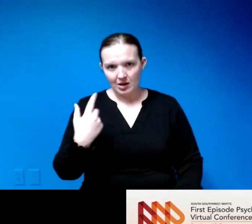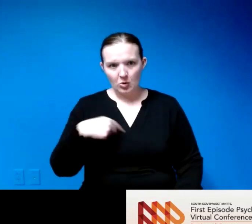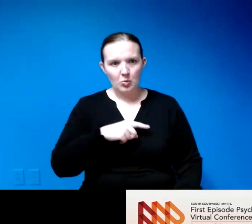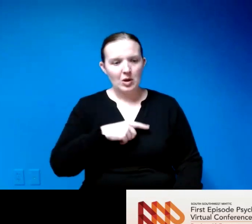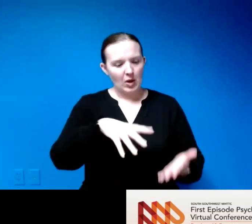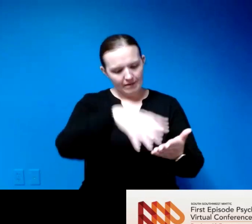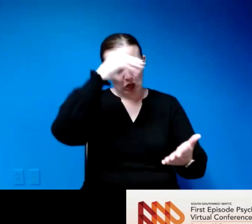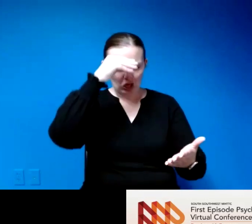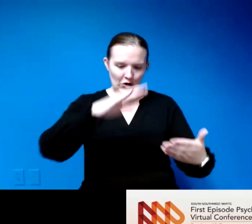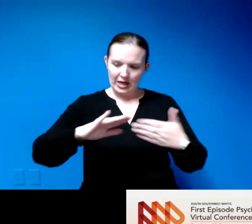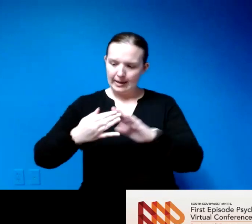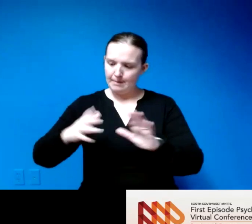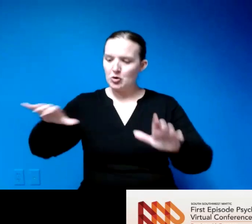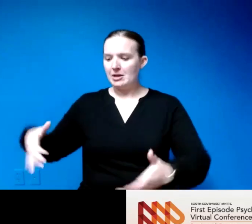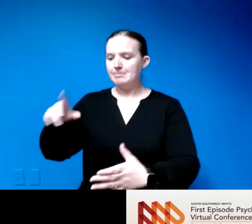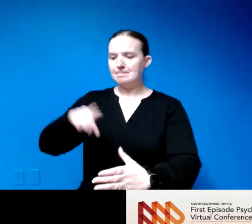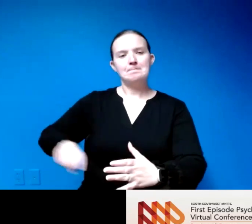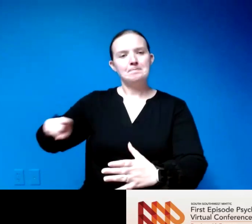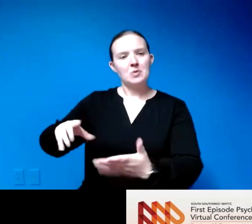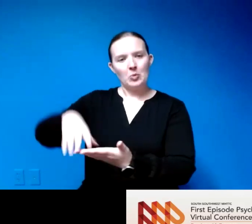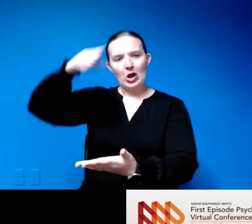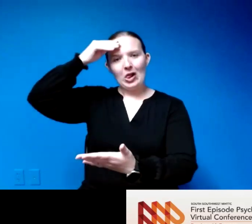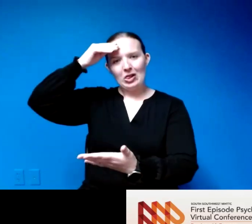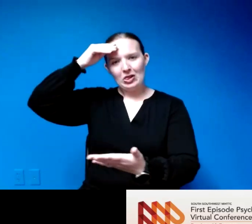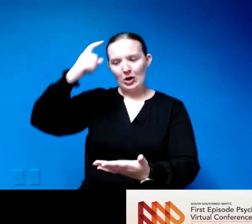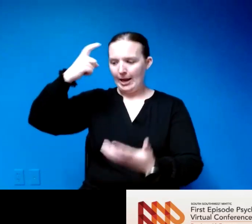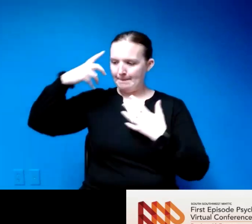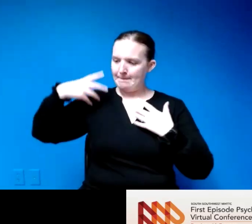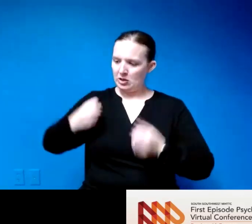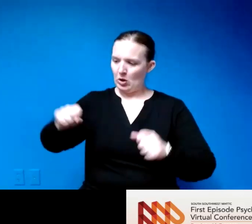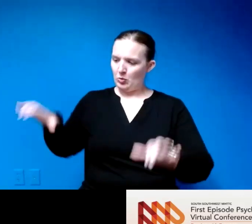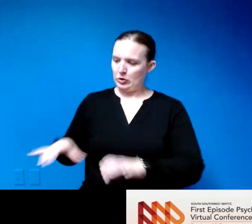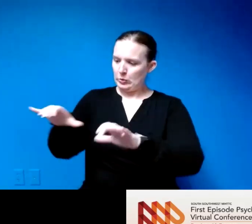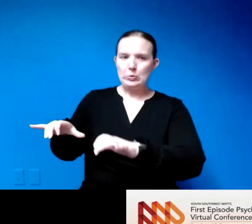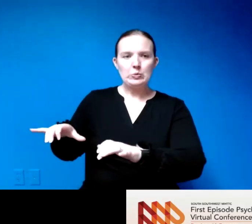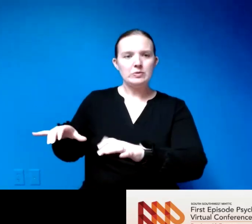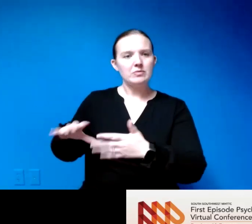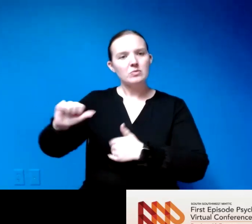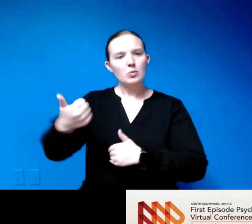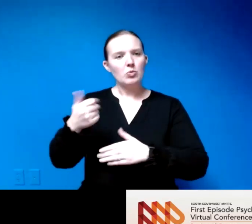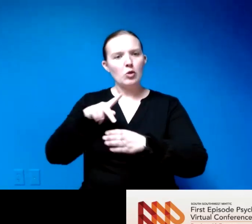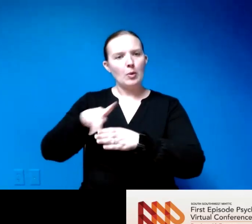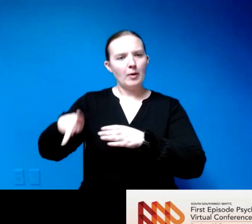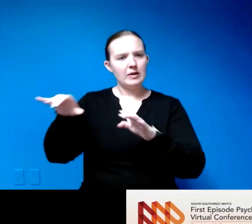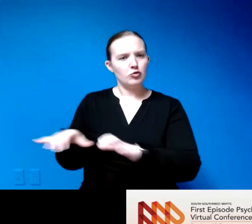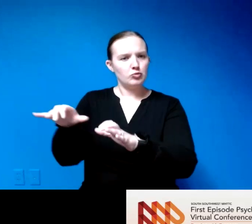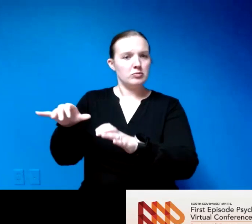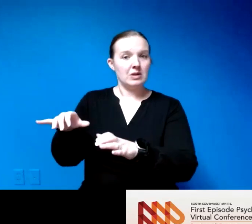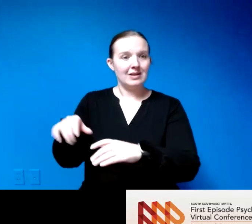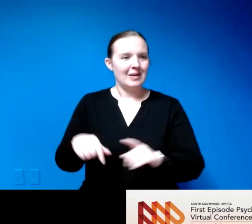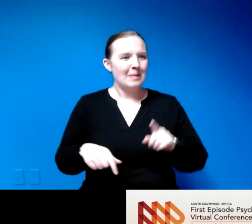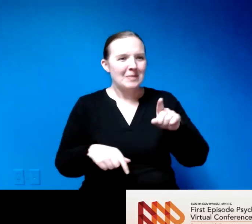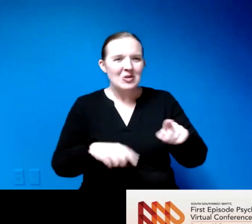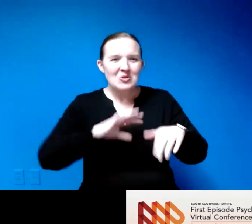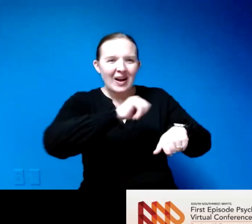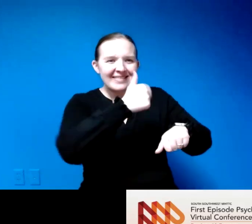learning community over here where we're learning these mental health practices or other professional practices, and you are creating